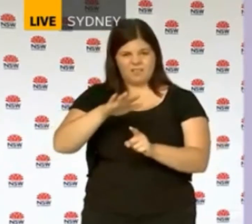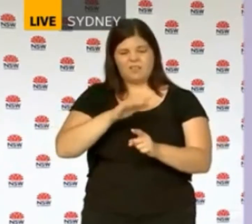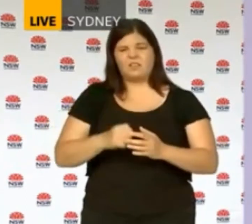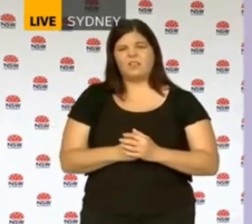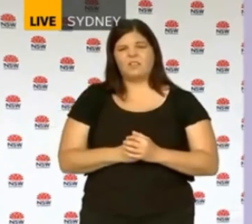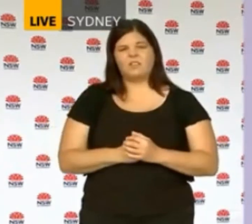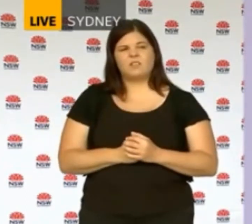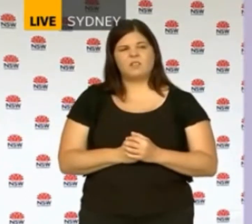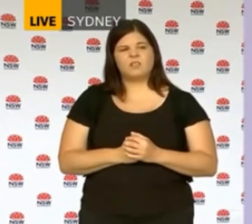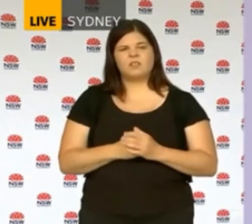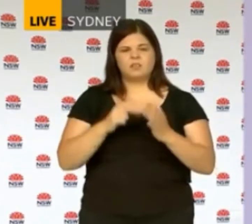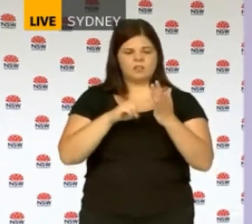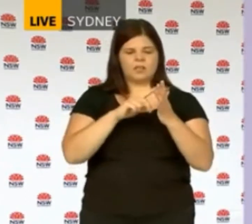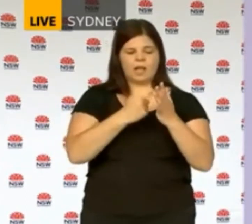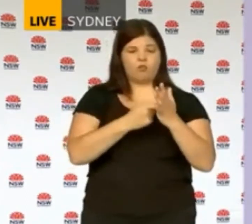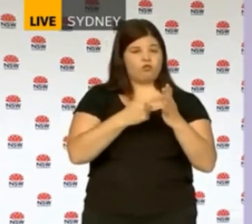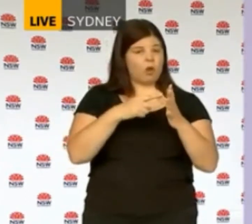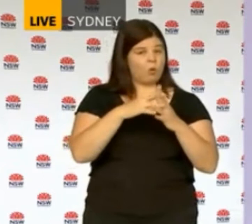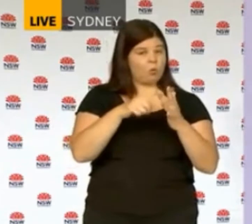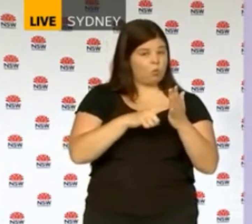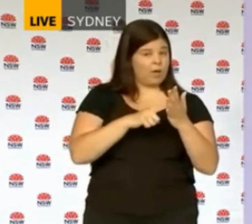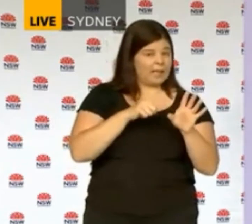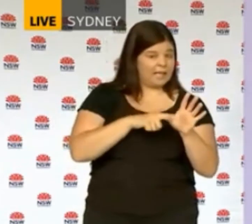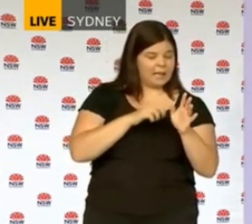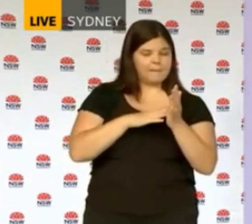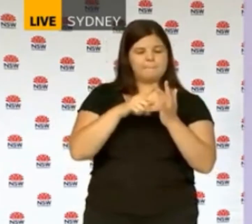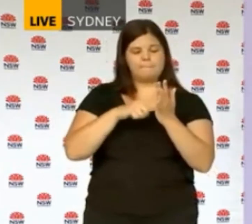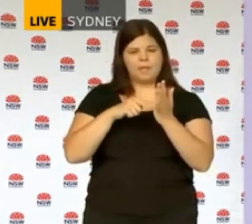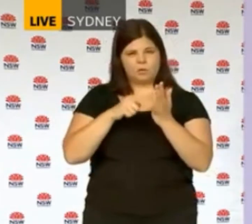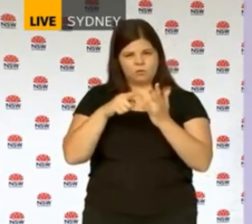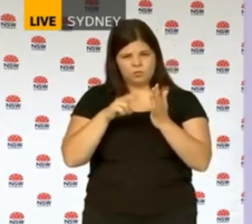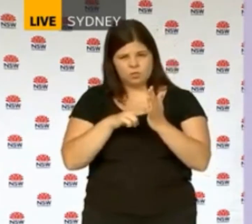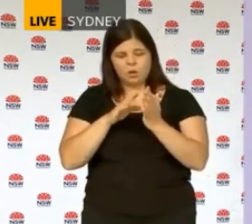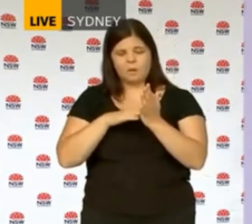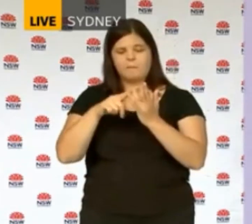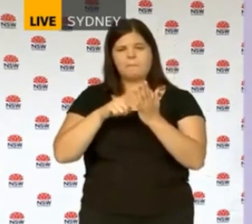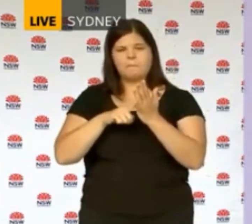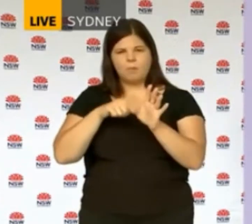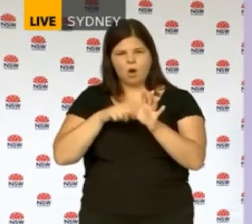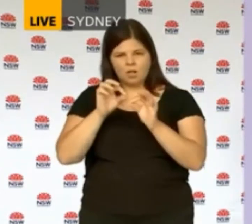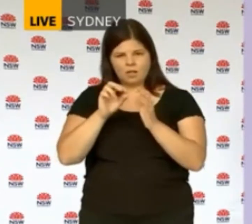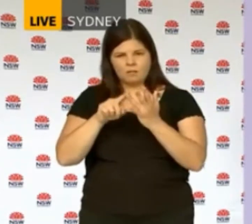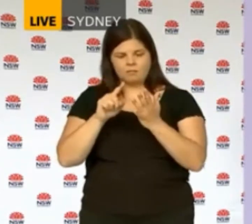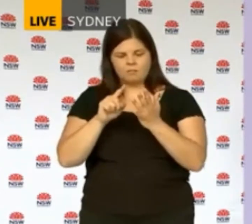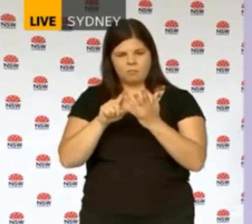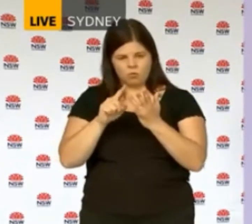from Narrawali, Milton, Mollybook Beach, Ulladulla, Kings Point,